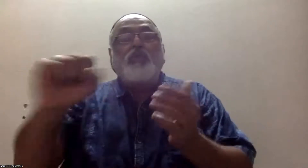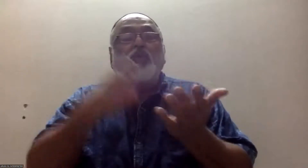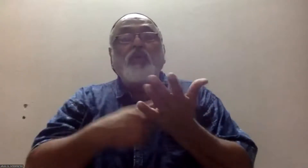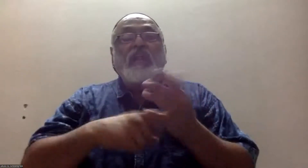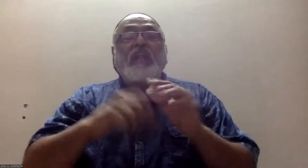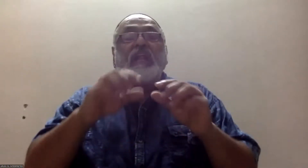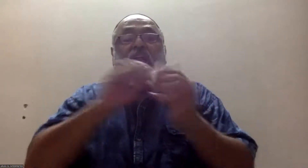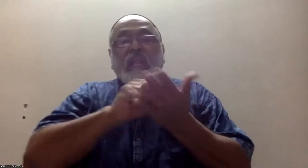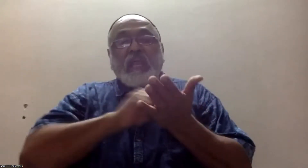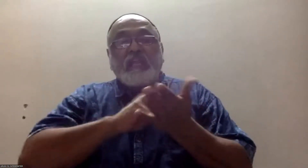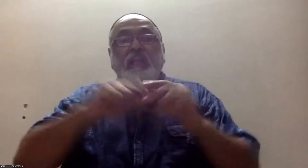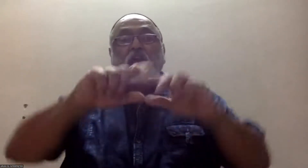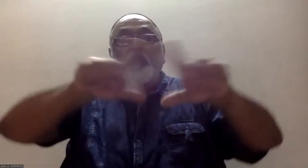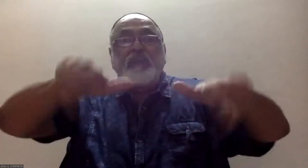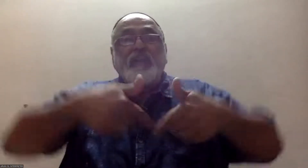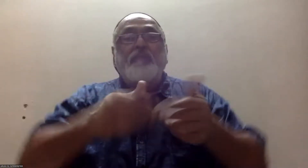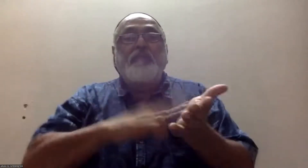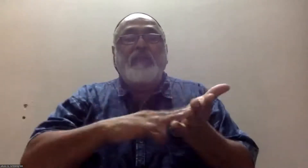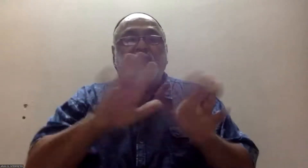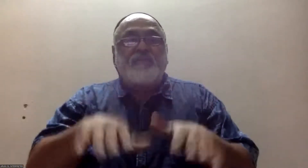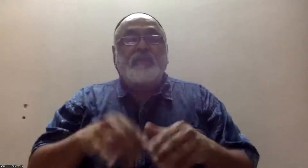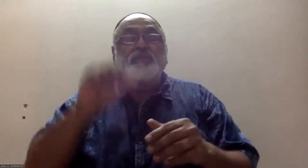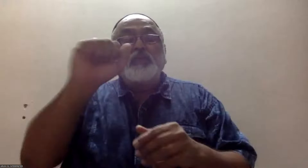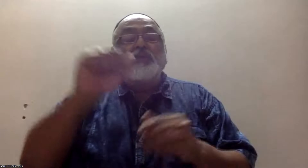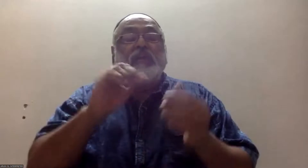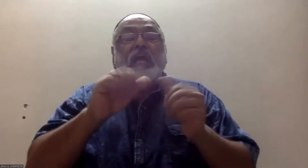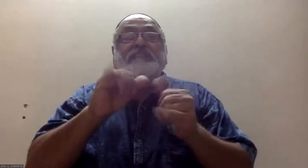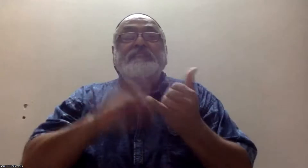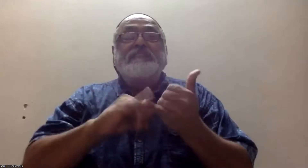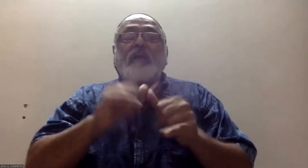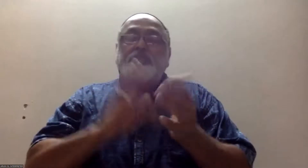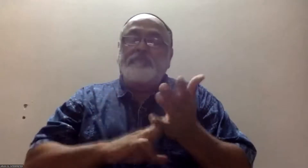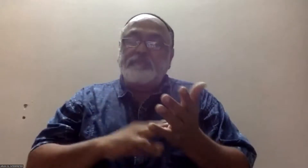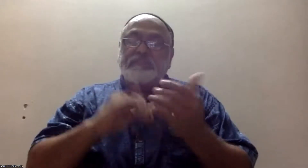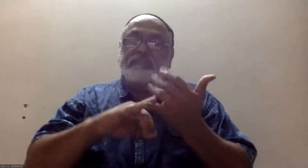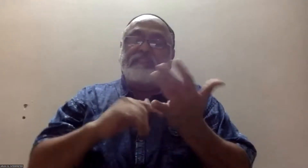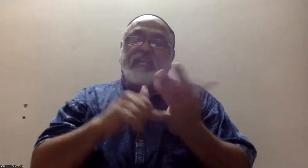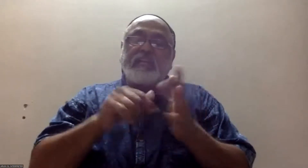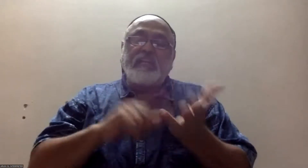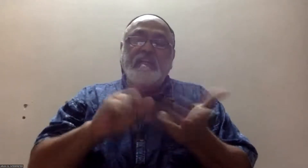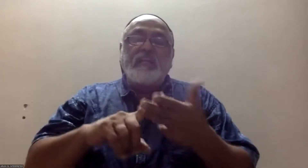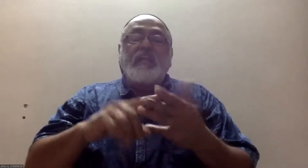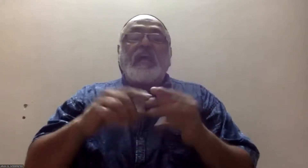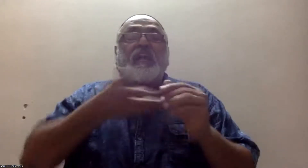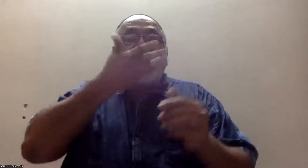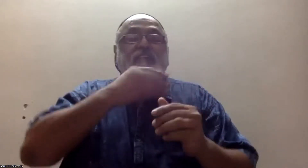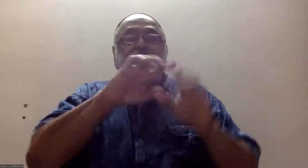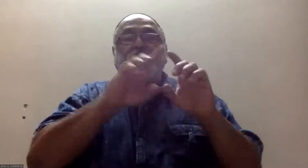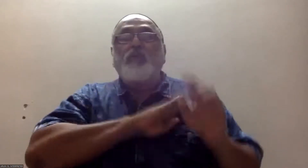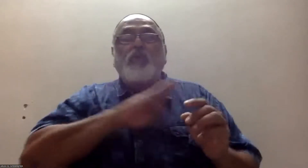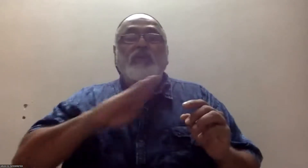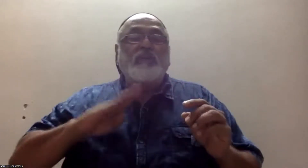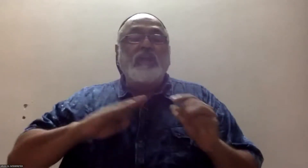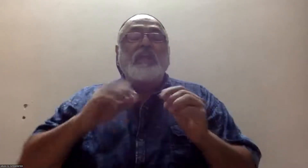Also a member of the State Advisory Board on Disability to the Government of Assam and